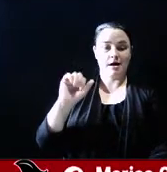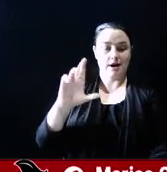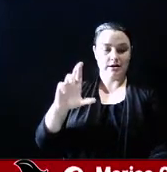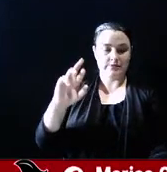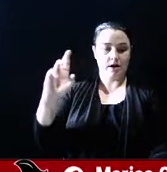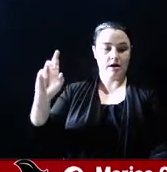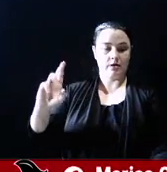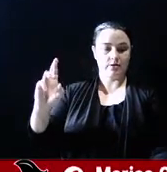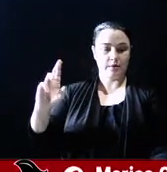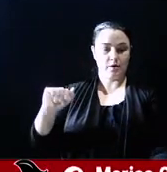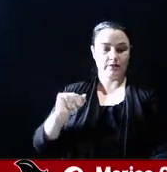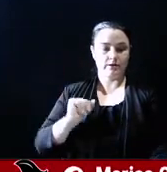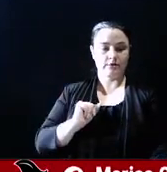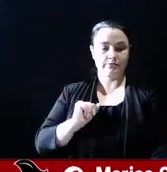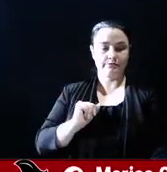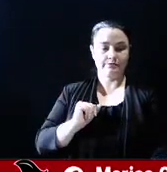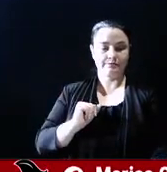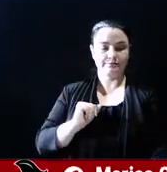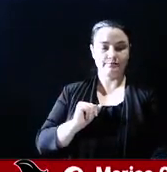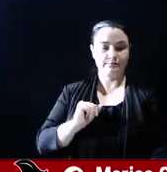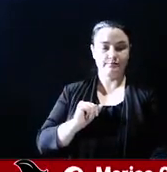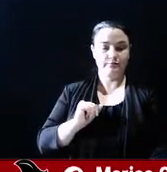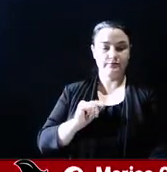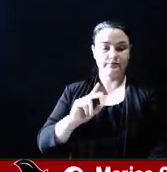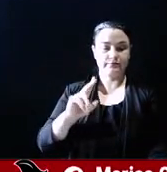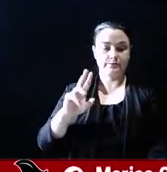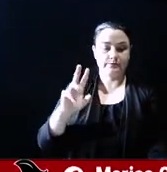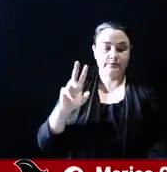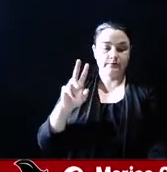Oscar Enrique Ramirez.